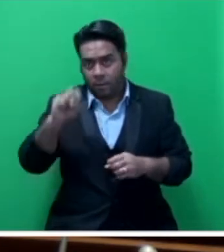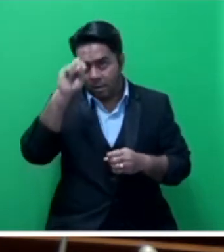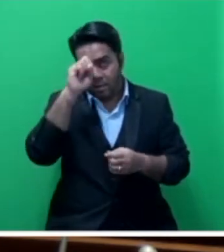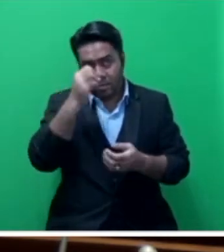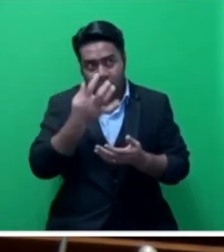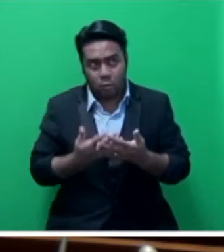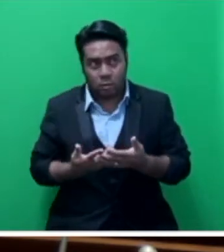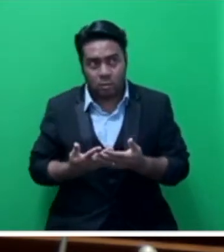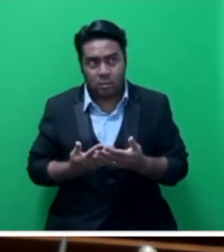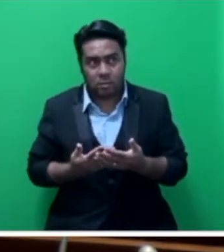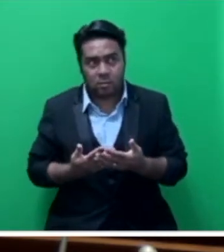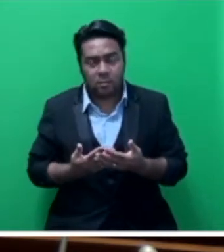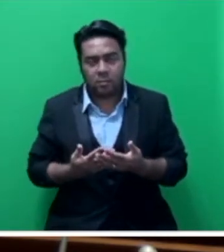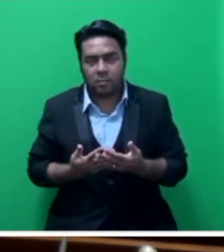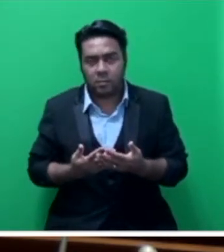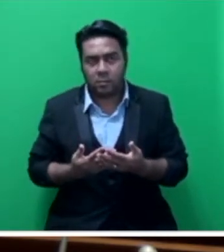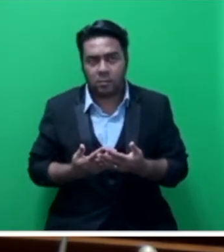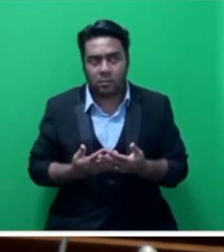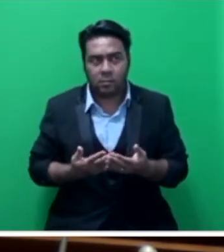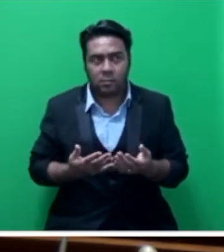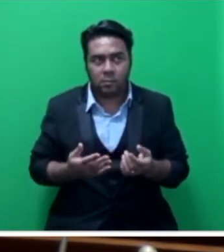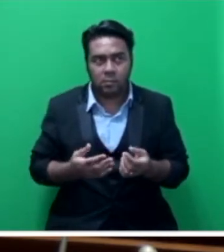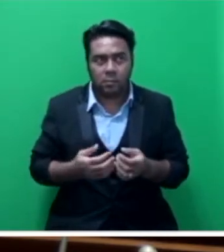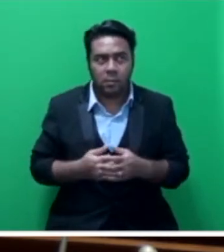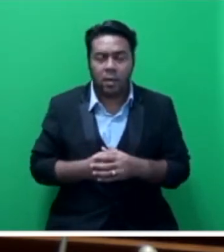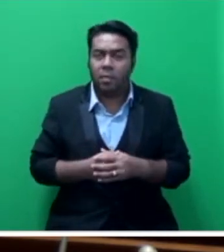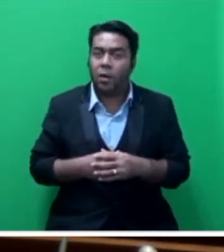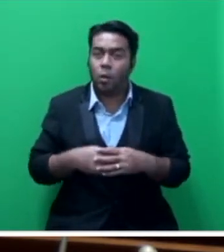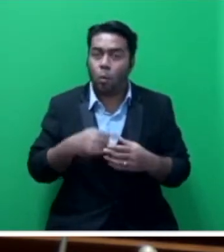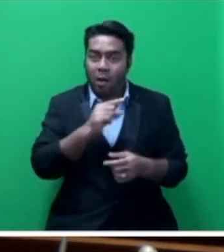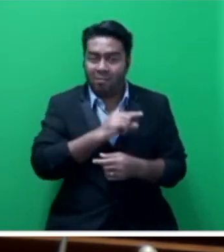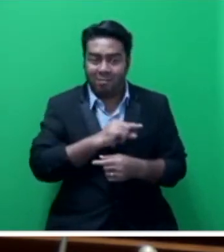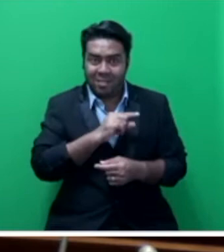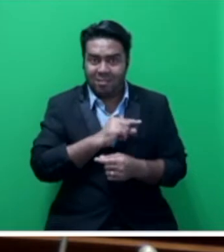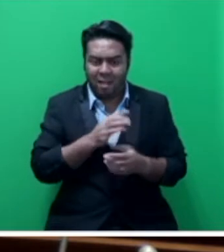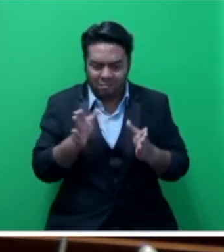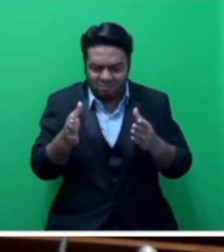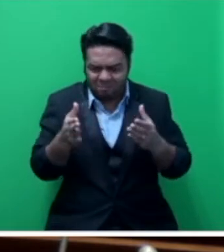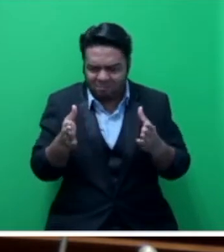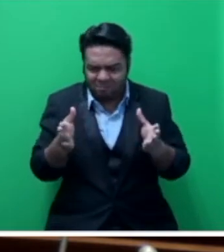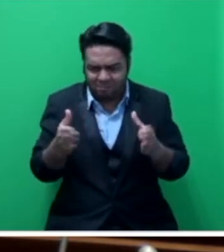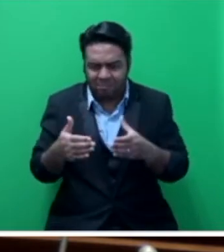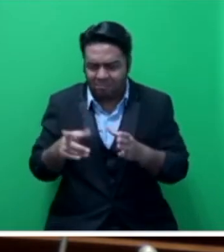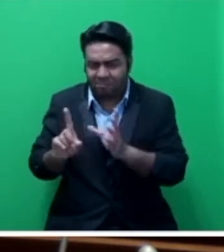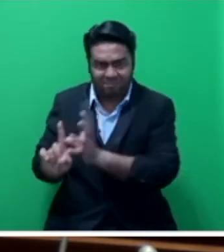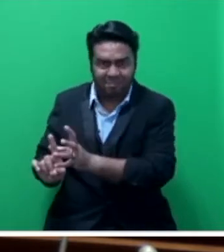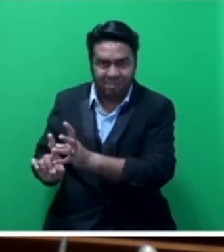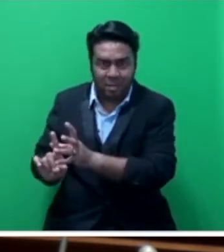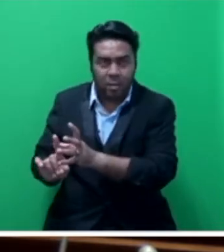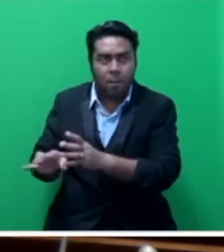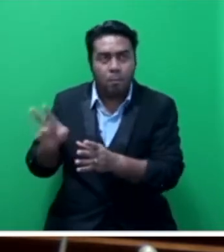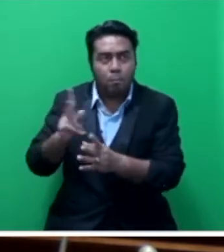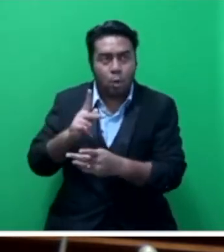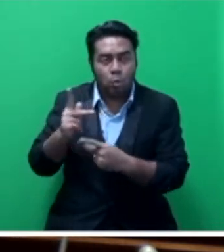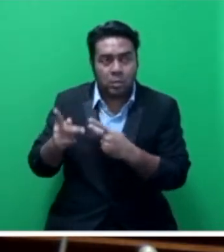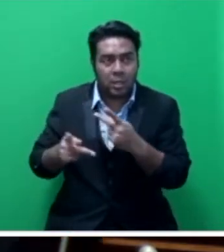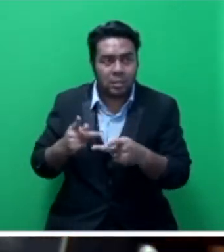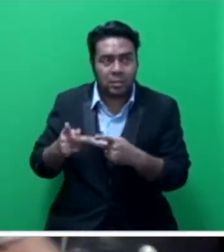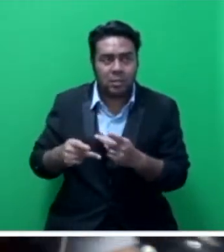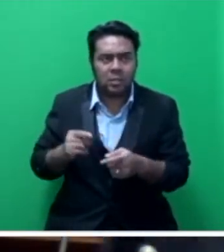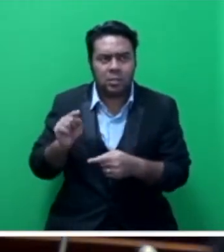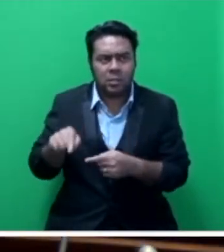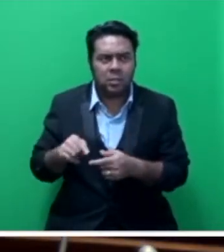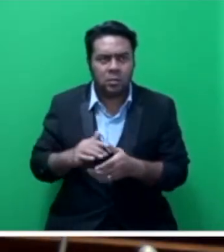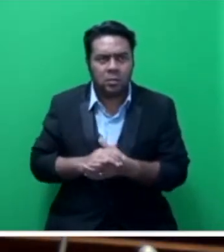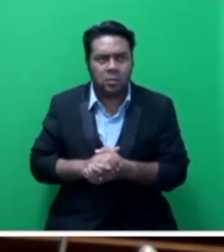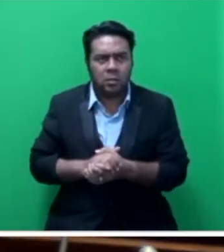Fijian quarantine facilities and process. And I can tell you, Honourable Speaker, sir, that it was seamless, and